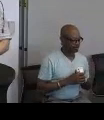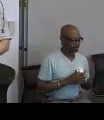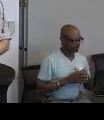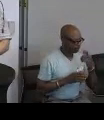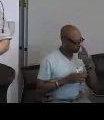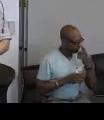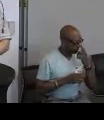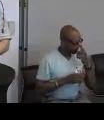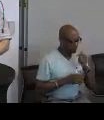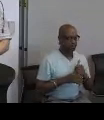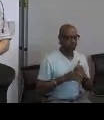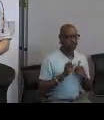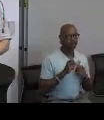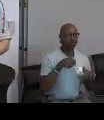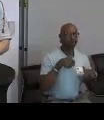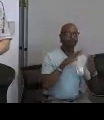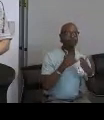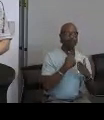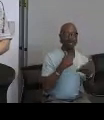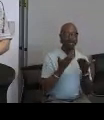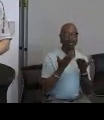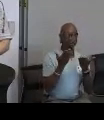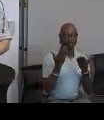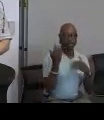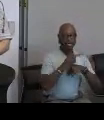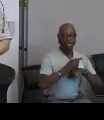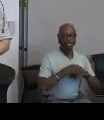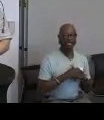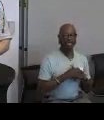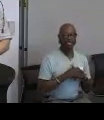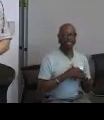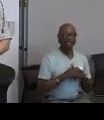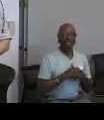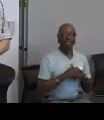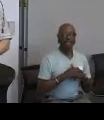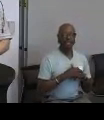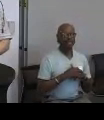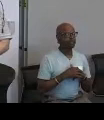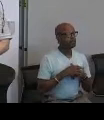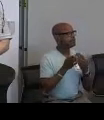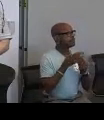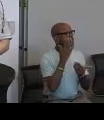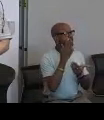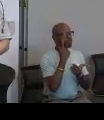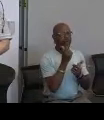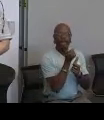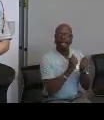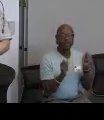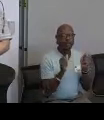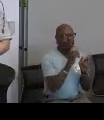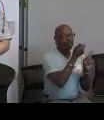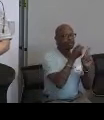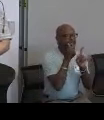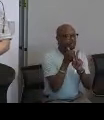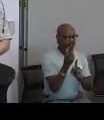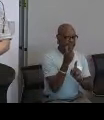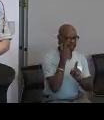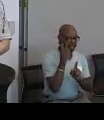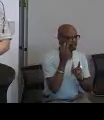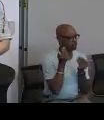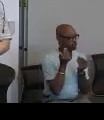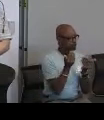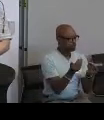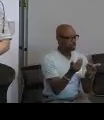so the approach that we offer today is an on-road for anyone who is blind